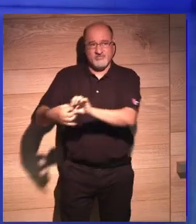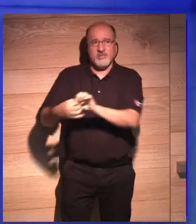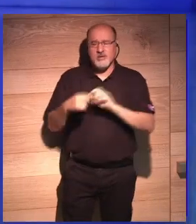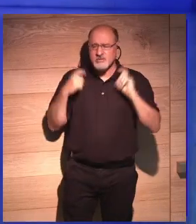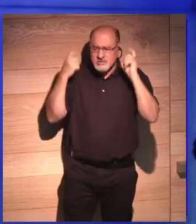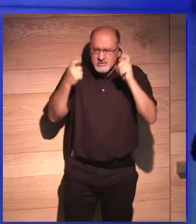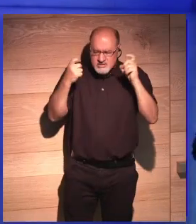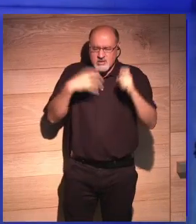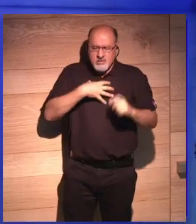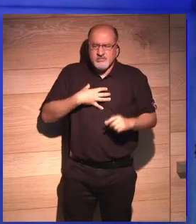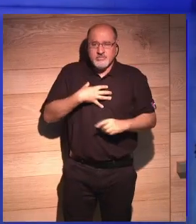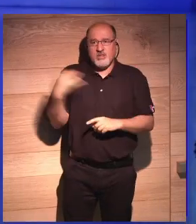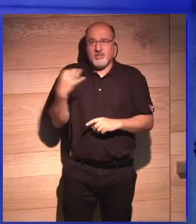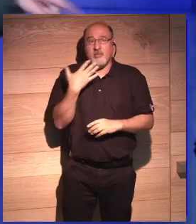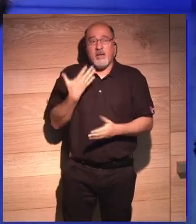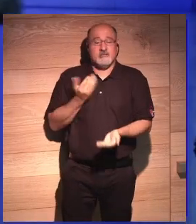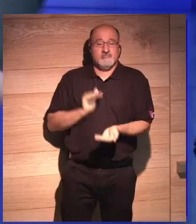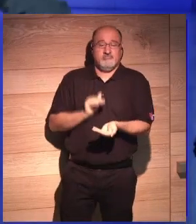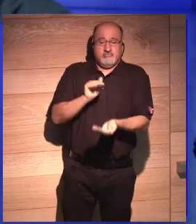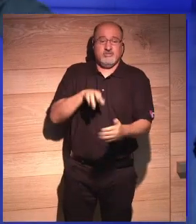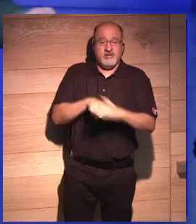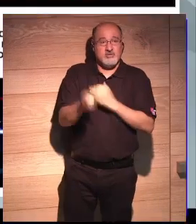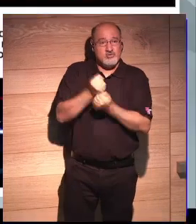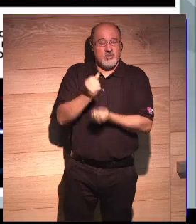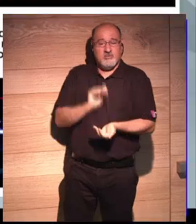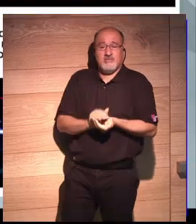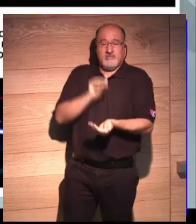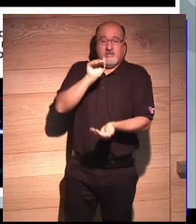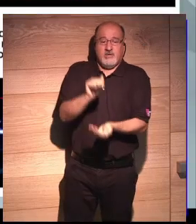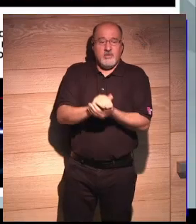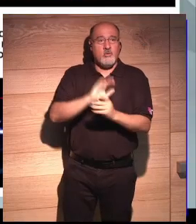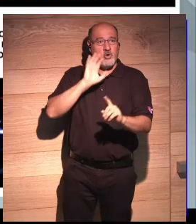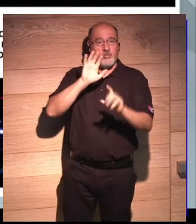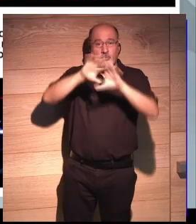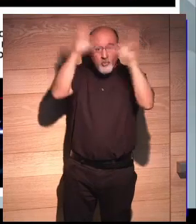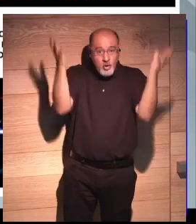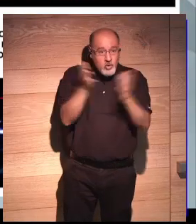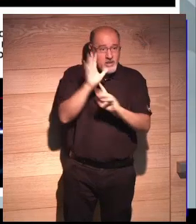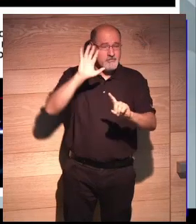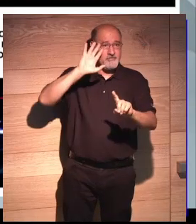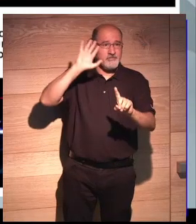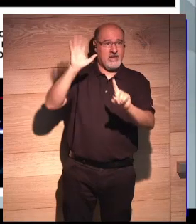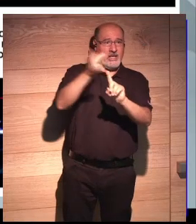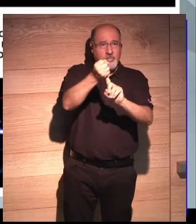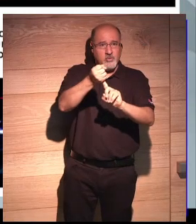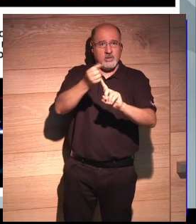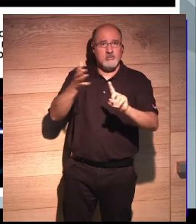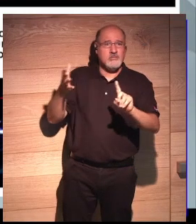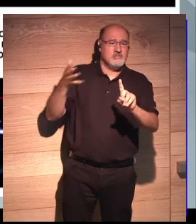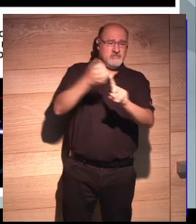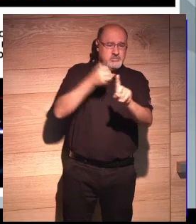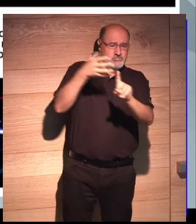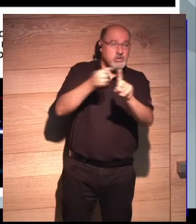experiences when you're using volumetric capture and especially LiDAR, there's lots of stitching and